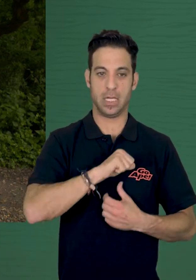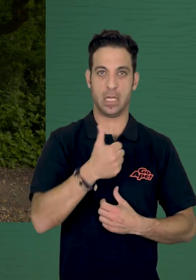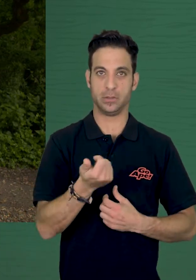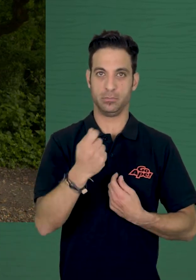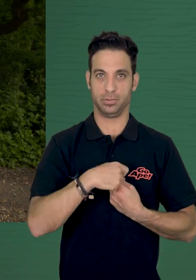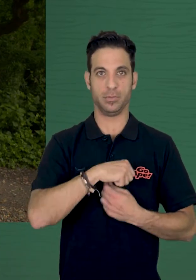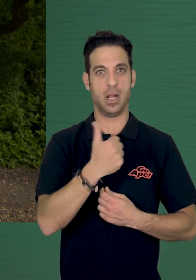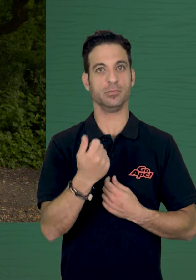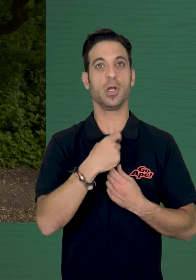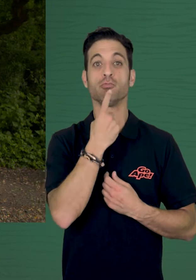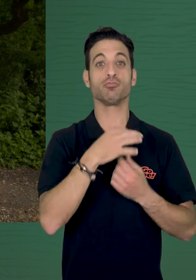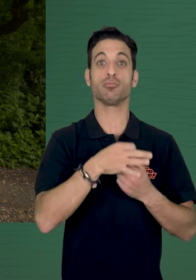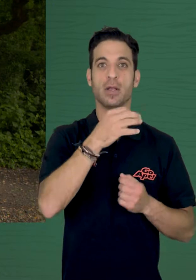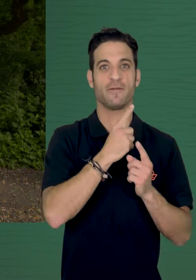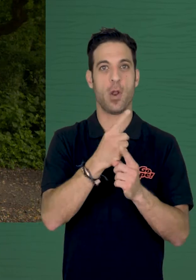loop on the swing.